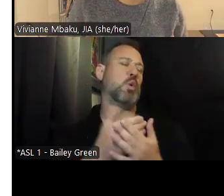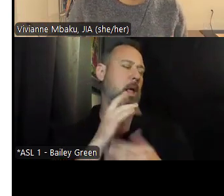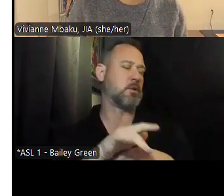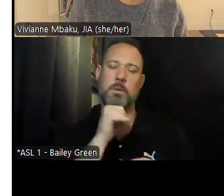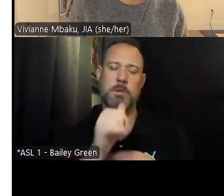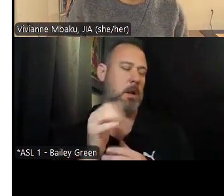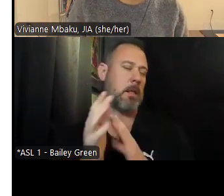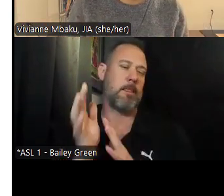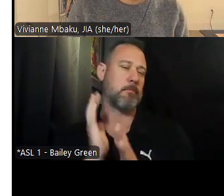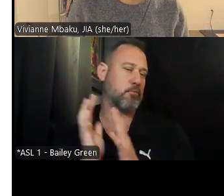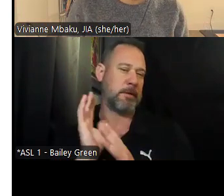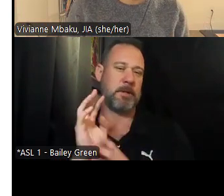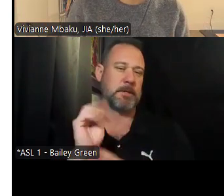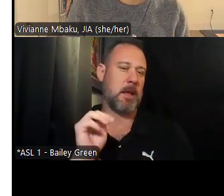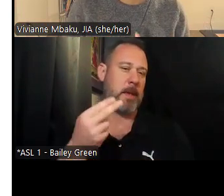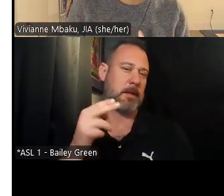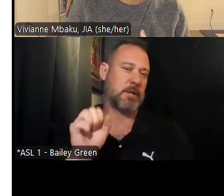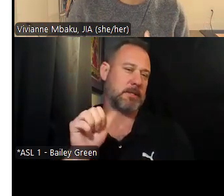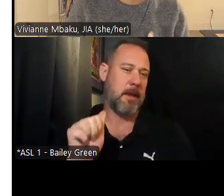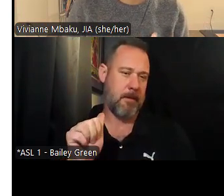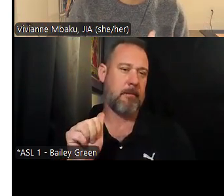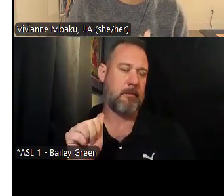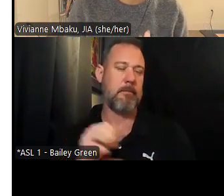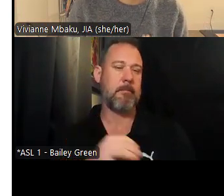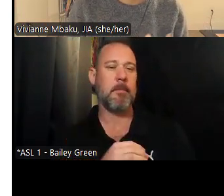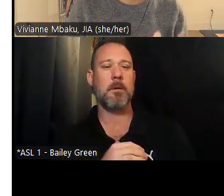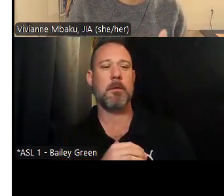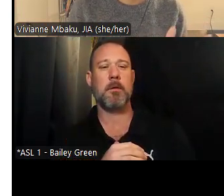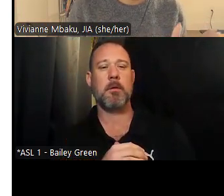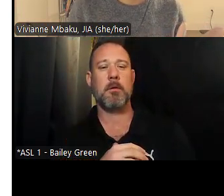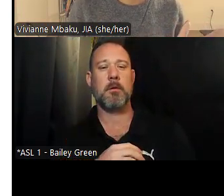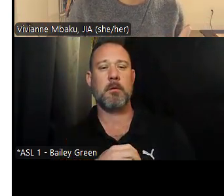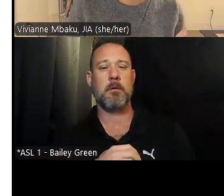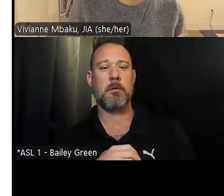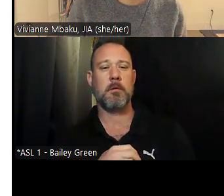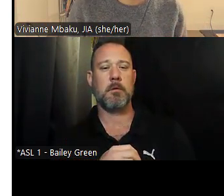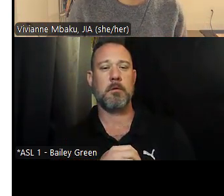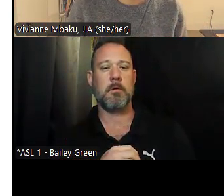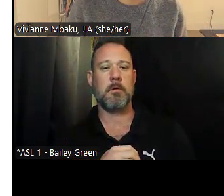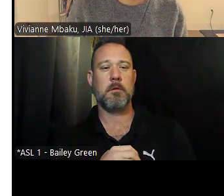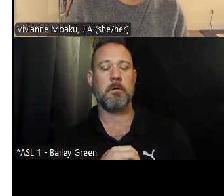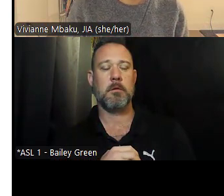the previous MHSA, the Mental Health Services Act. Next slide.